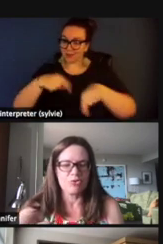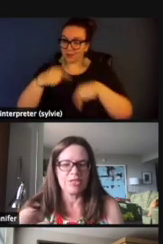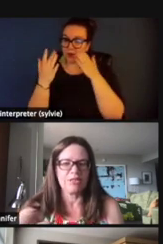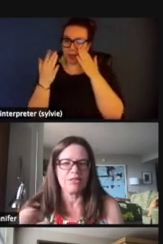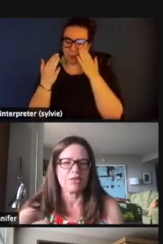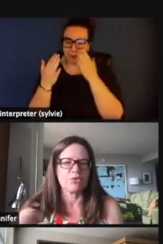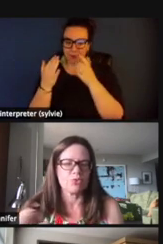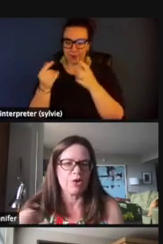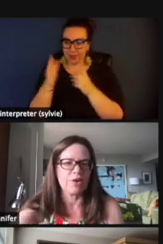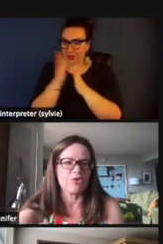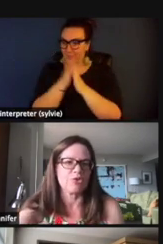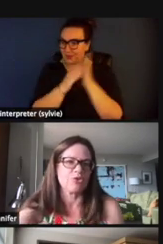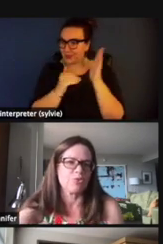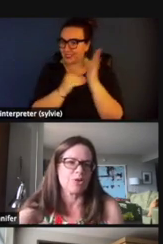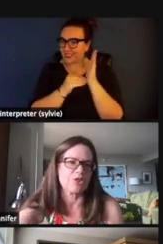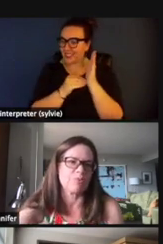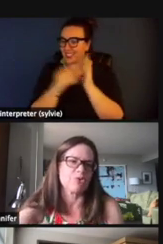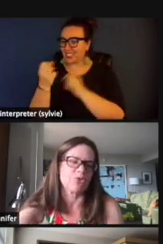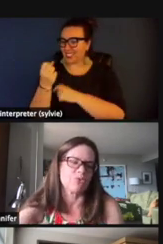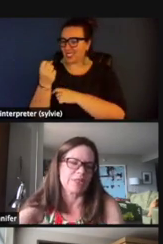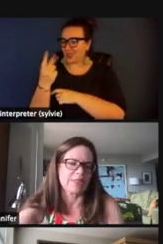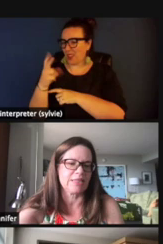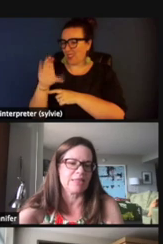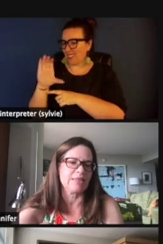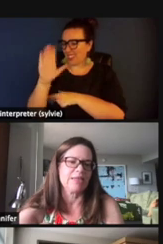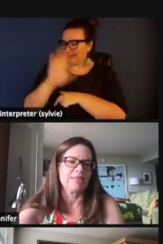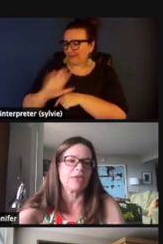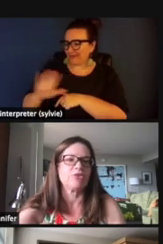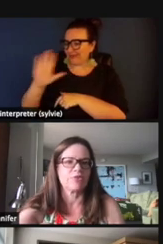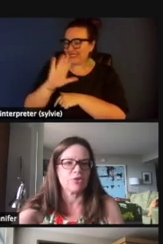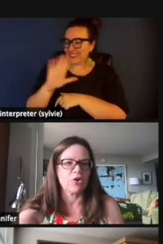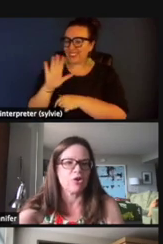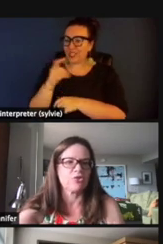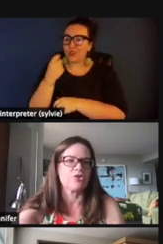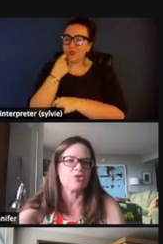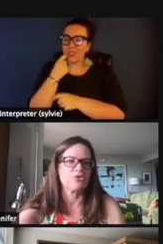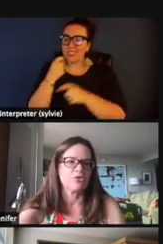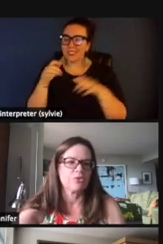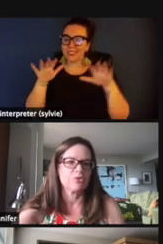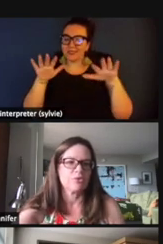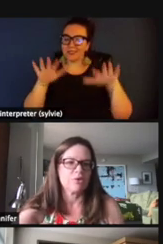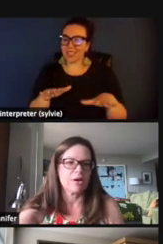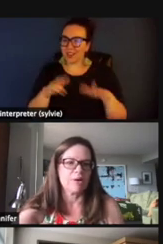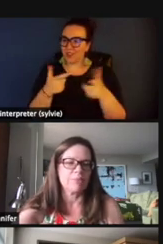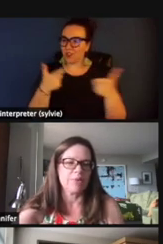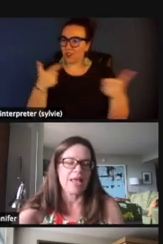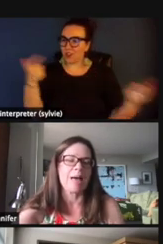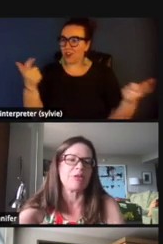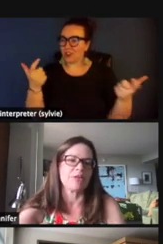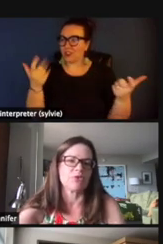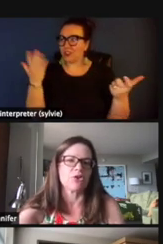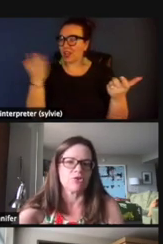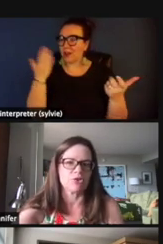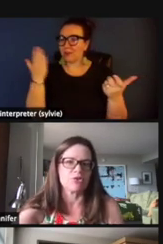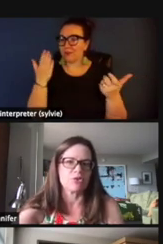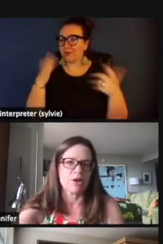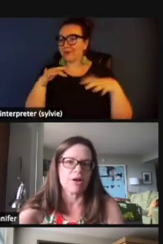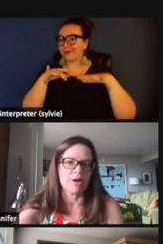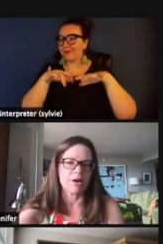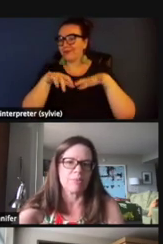came to New Zealand in like the 1200s, so it's the most recently settled of the large inhabited of the